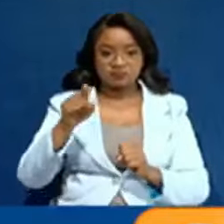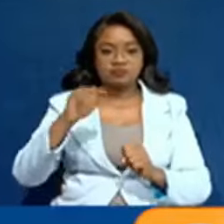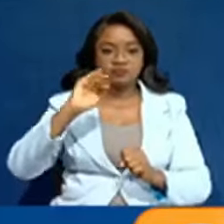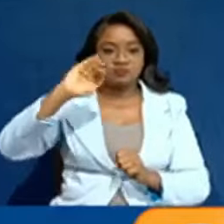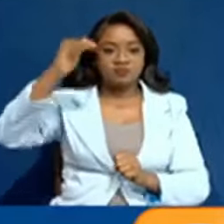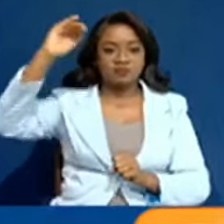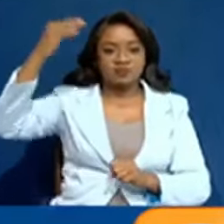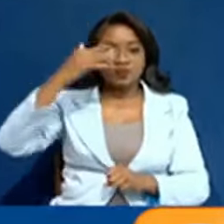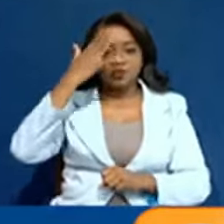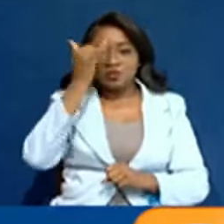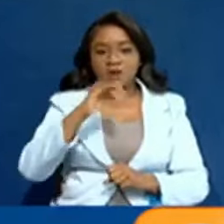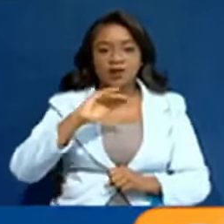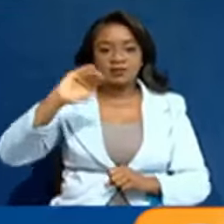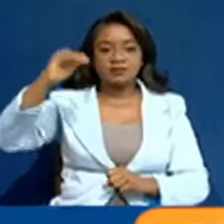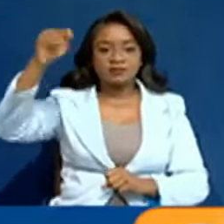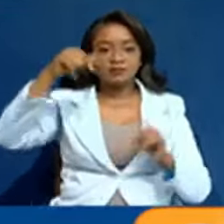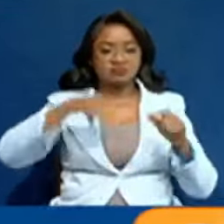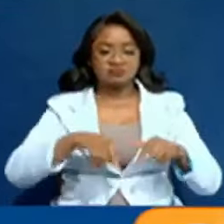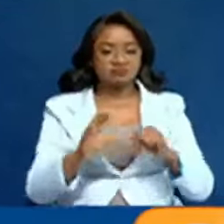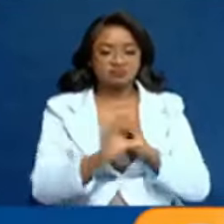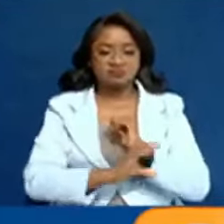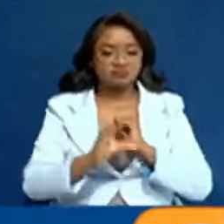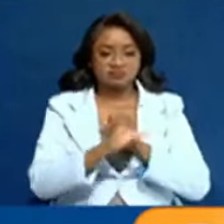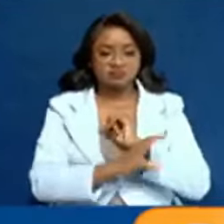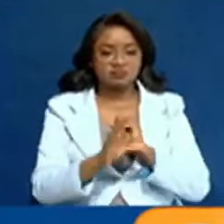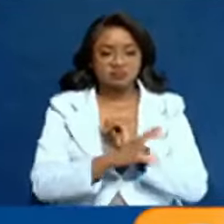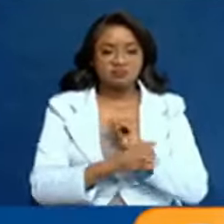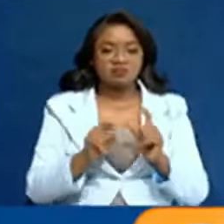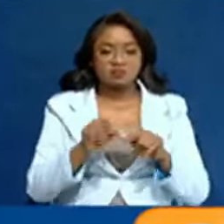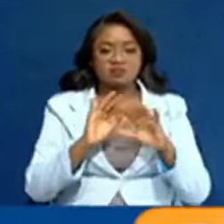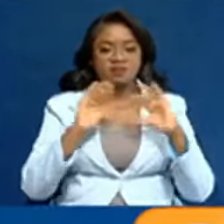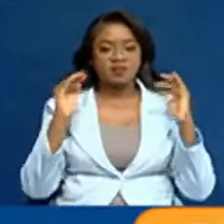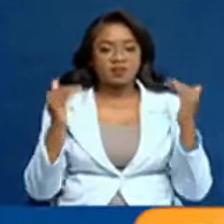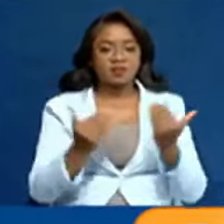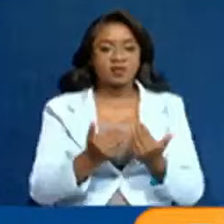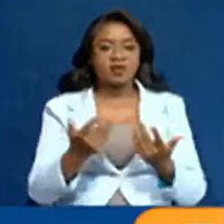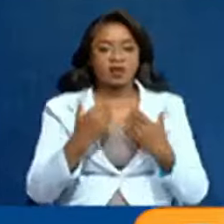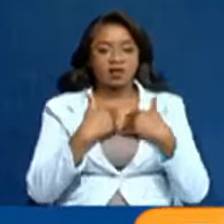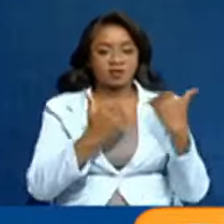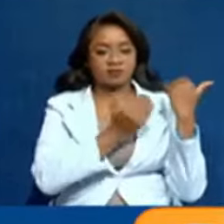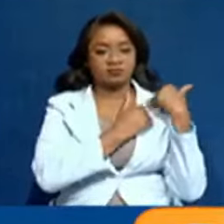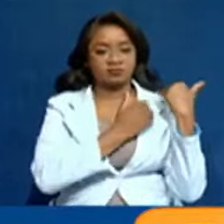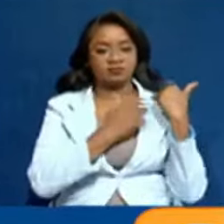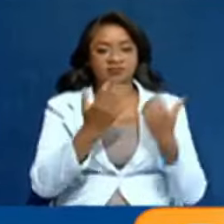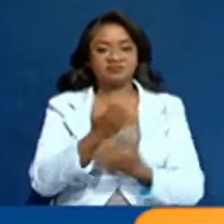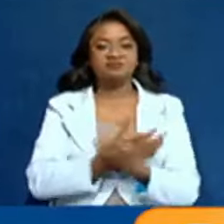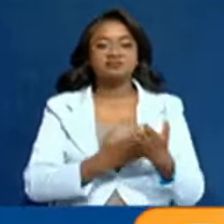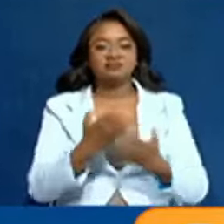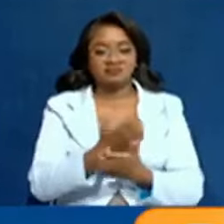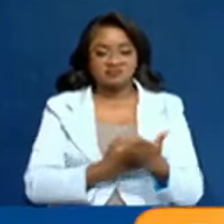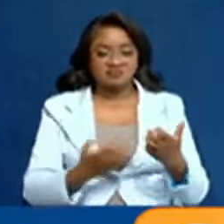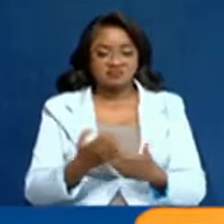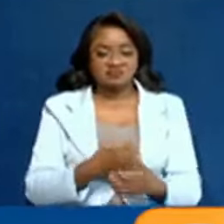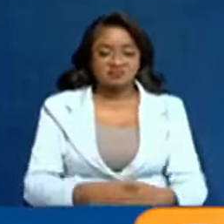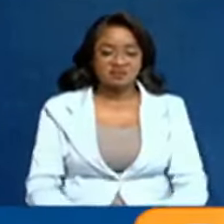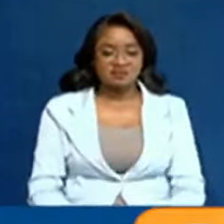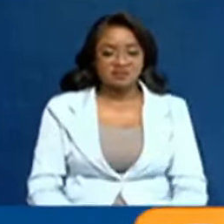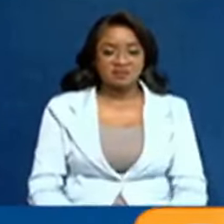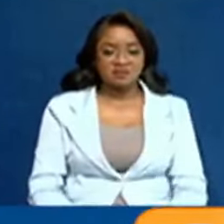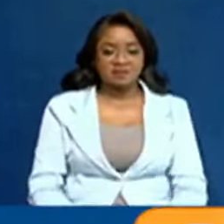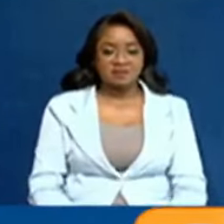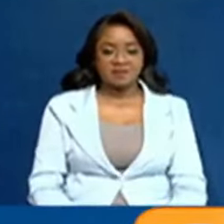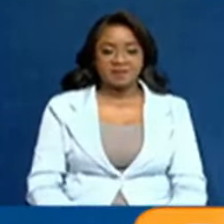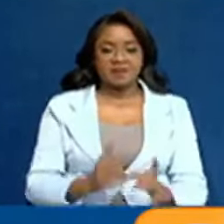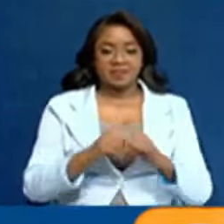this country, mm-hmm. in fact, all over the world, bear the burden of the economy. Now that the city, Eldoret, has